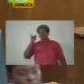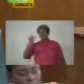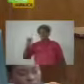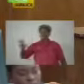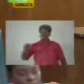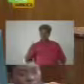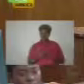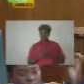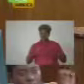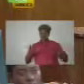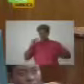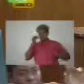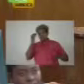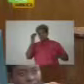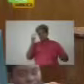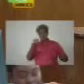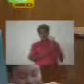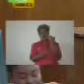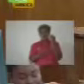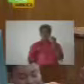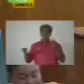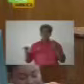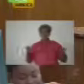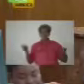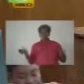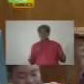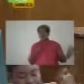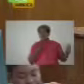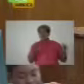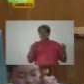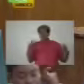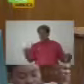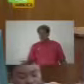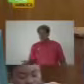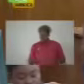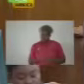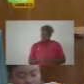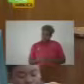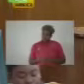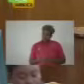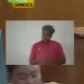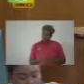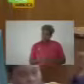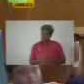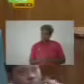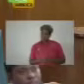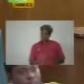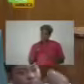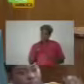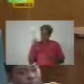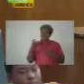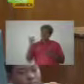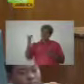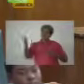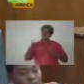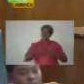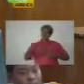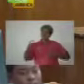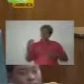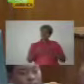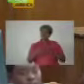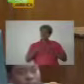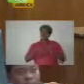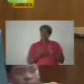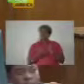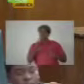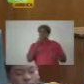is supposed to tell the country what we intend to implement in the years after the election, meaning